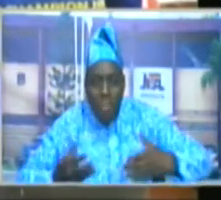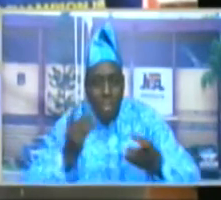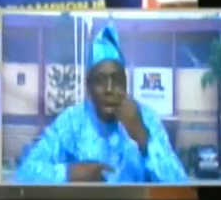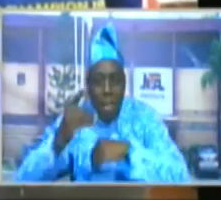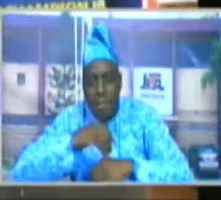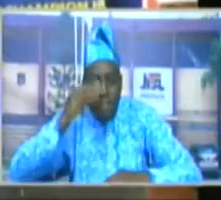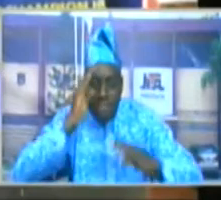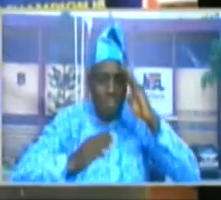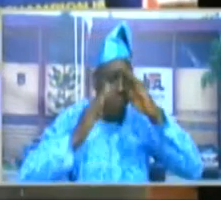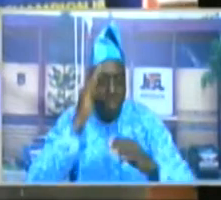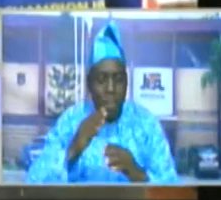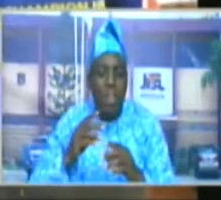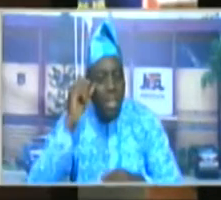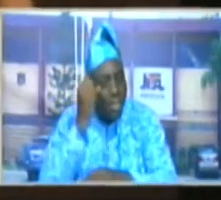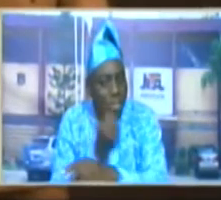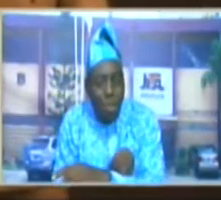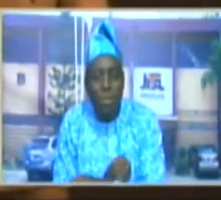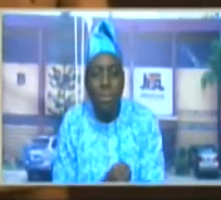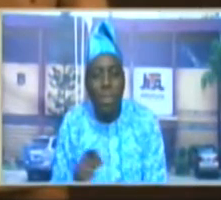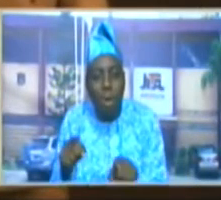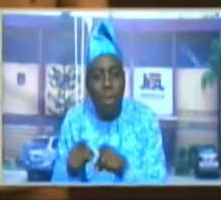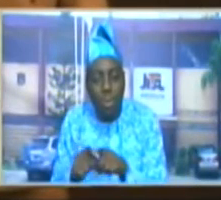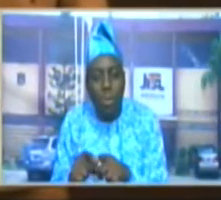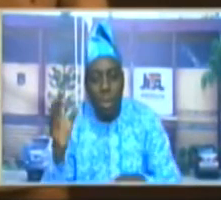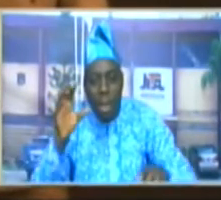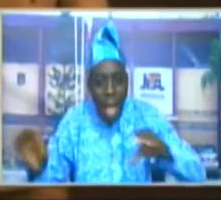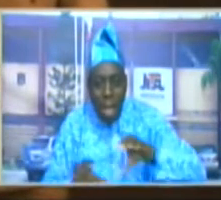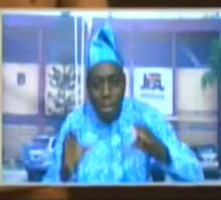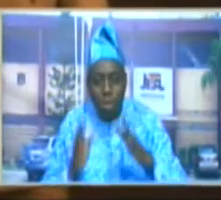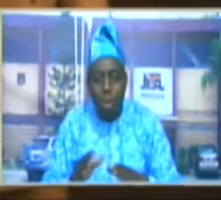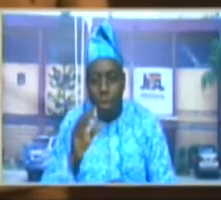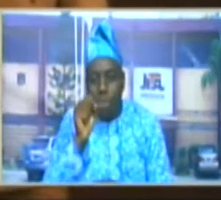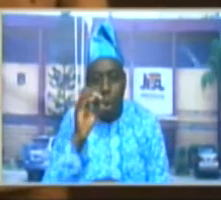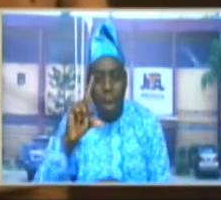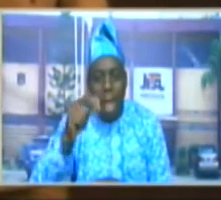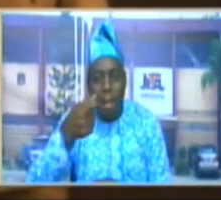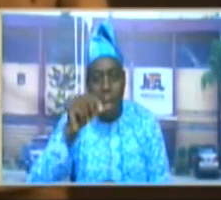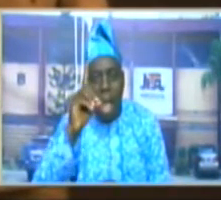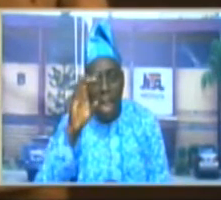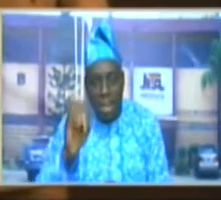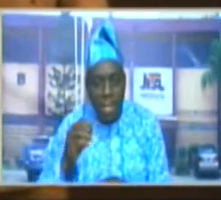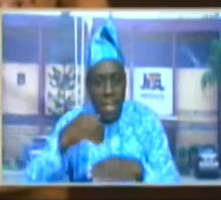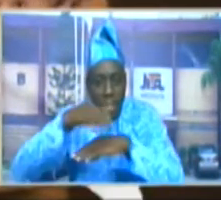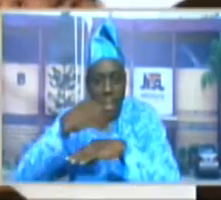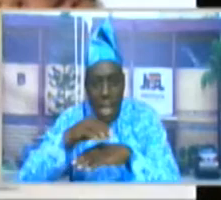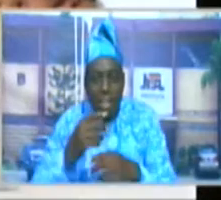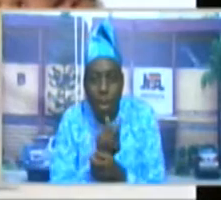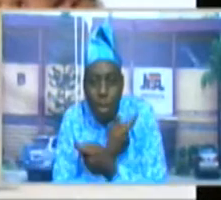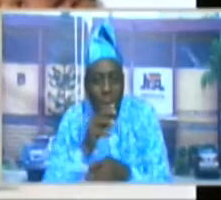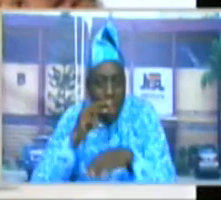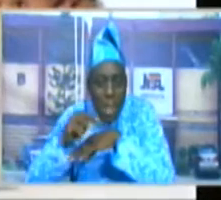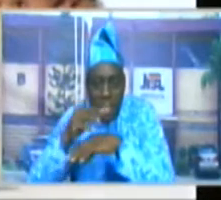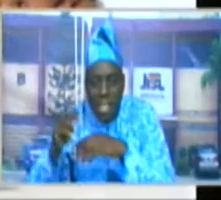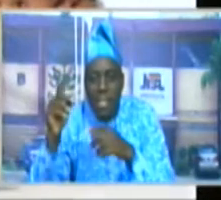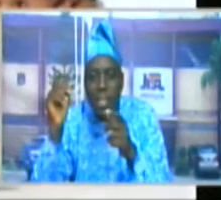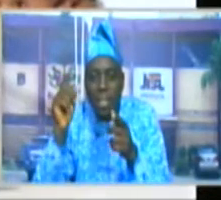also described his son as an amazing young man. Similarly, Nollywood actor Mustapha Sholagbade has penned a lovely message to celebrate his son Yasir